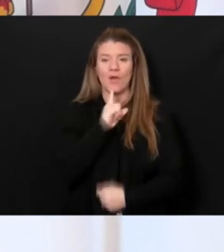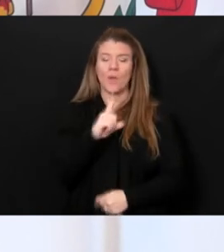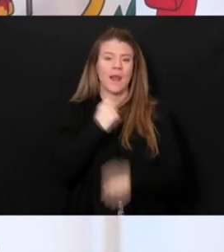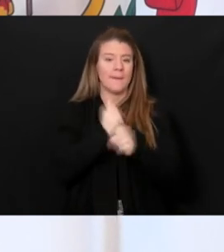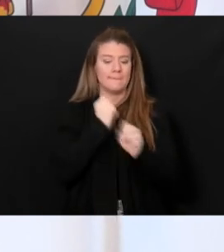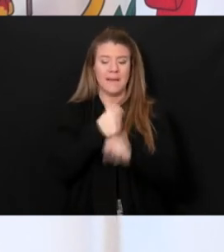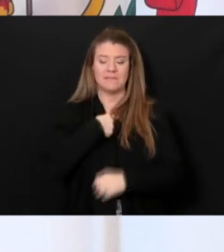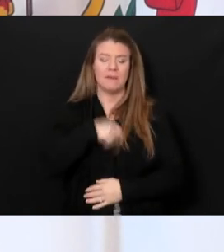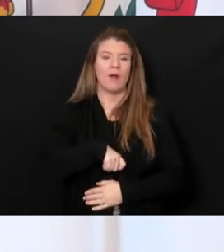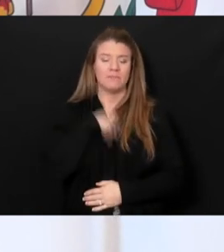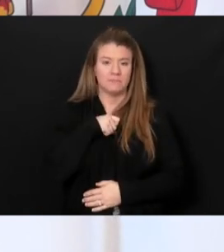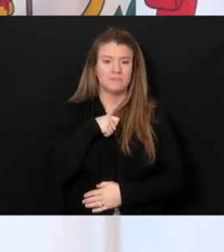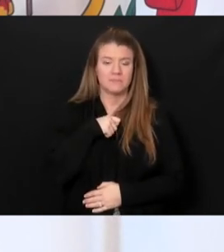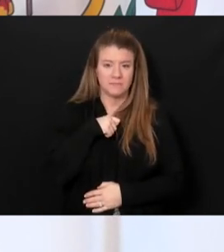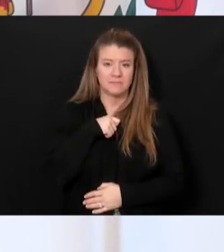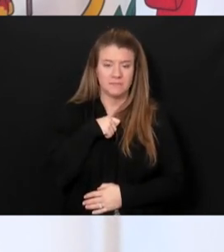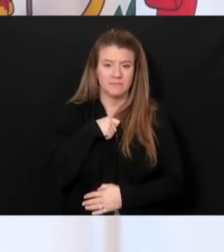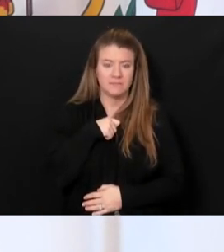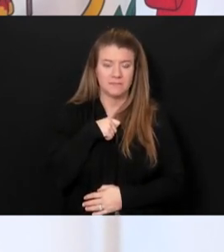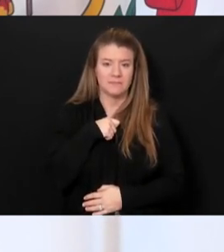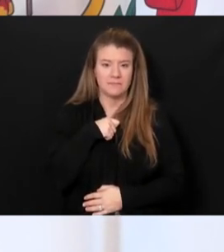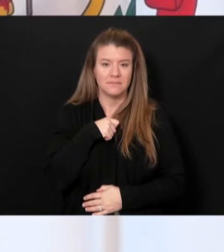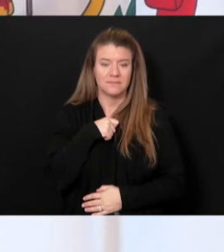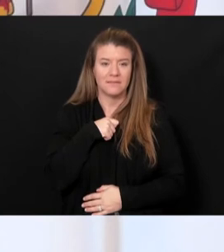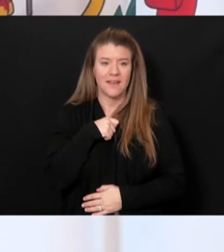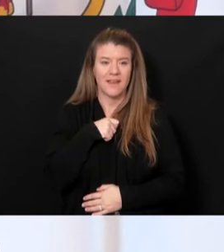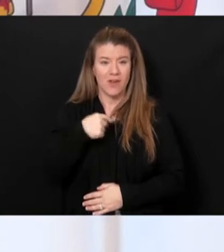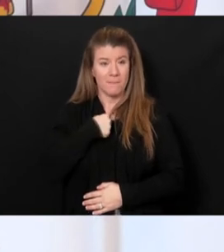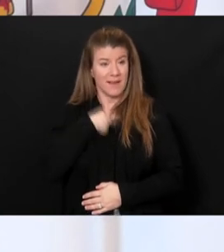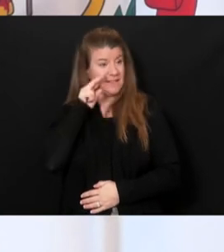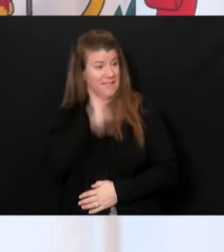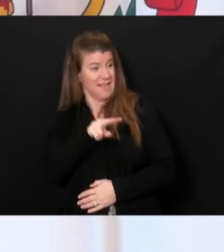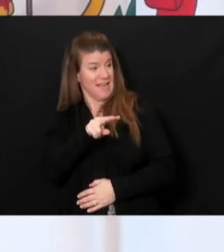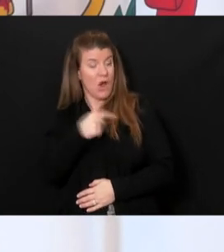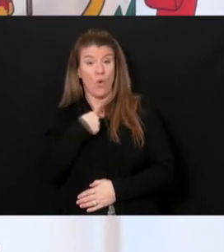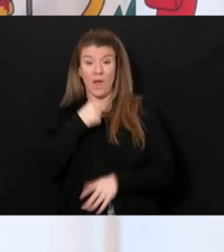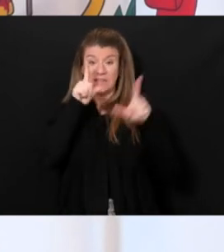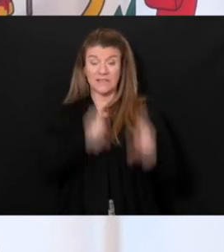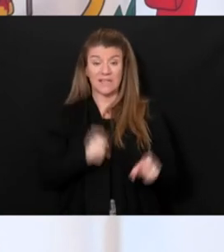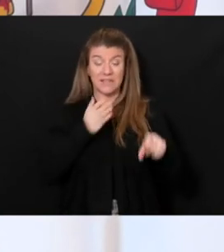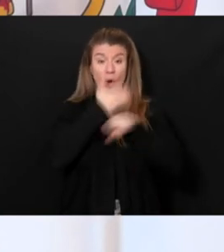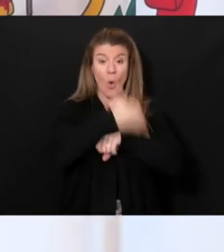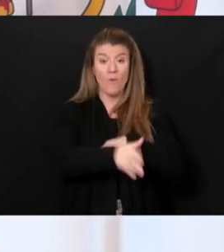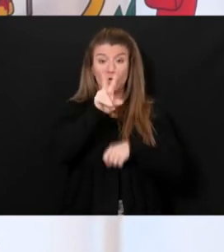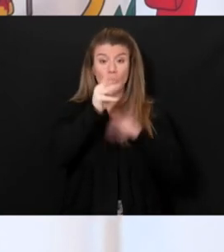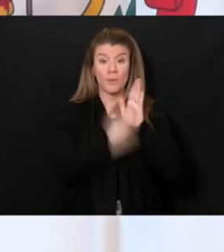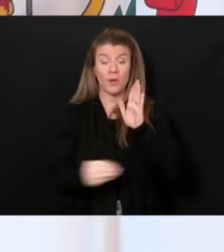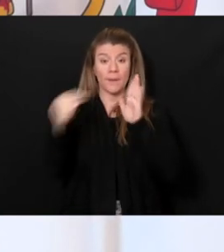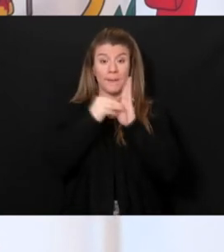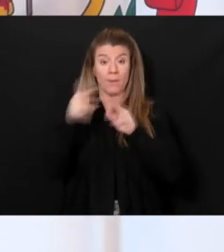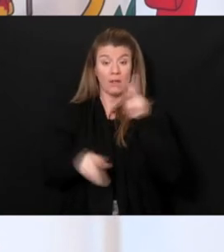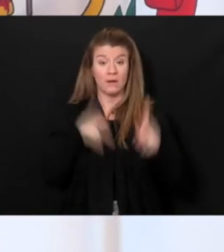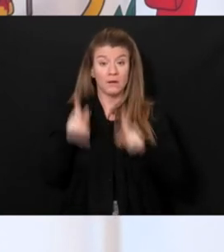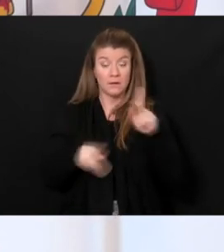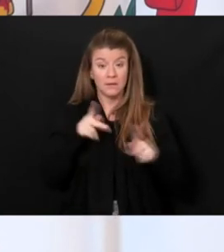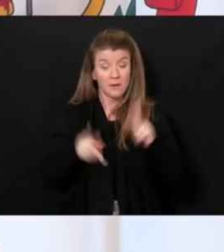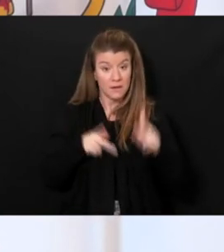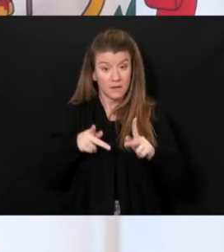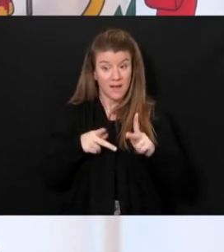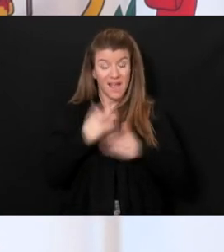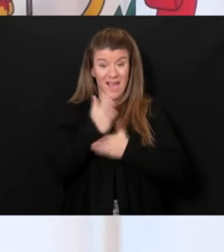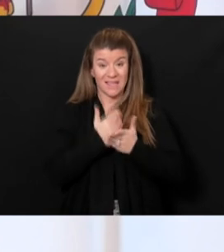really proud. You know, to think we've tested over 2 million people, you know, and some